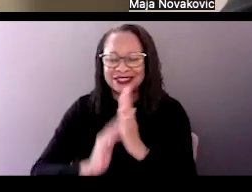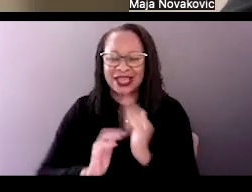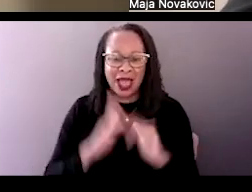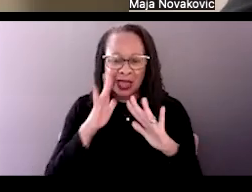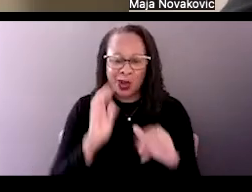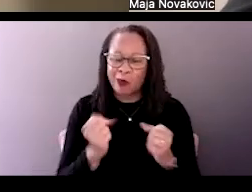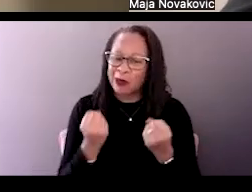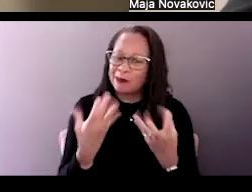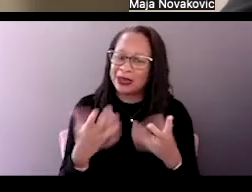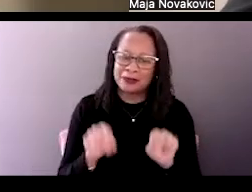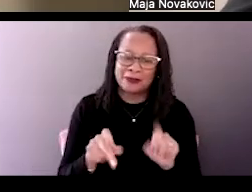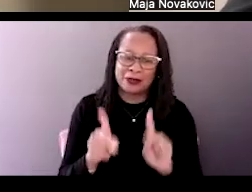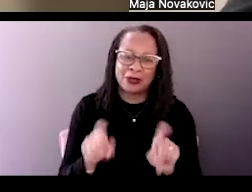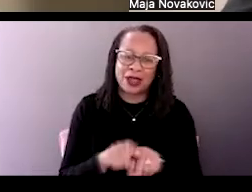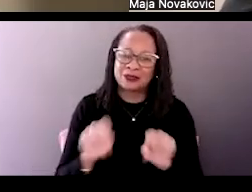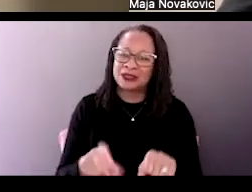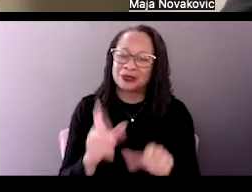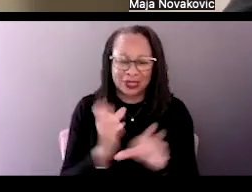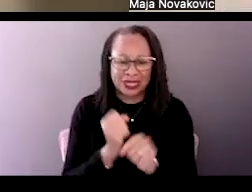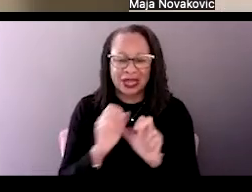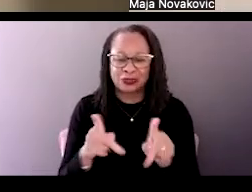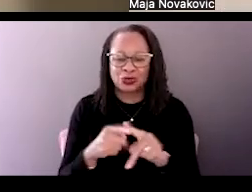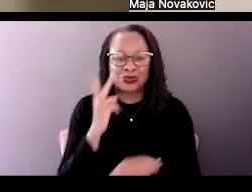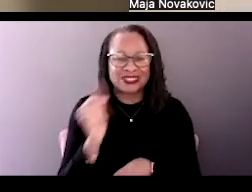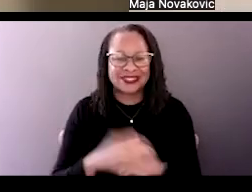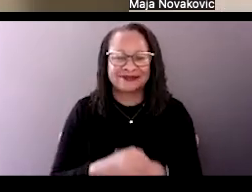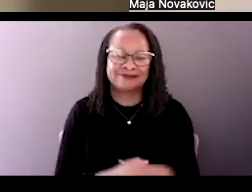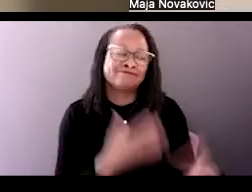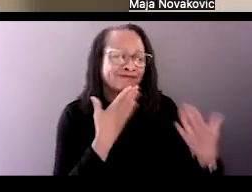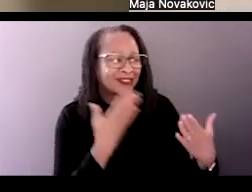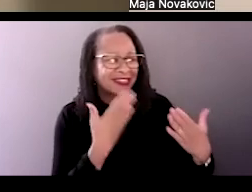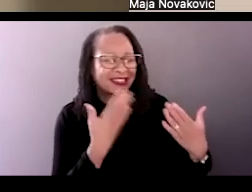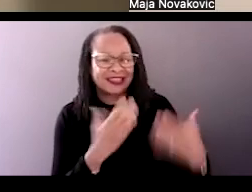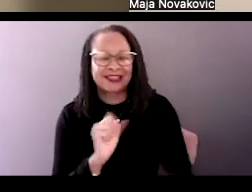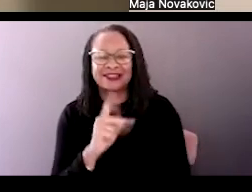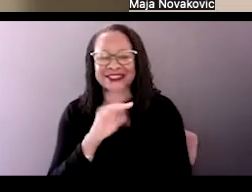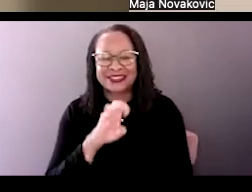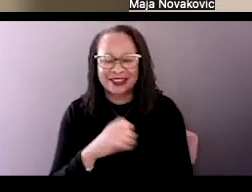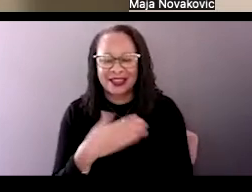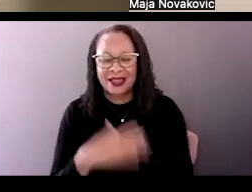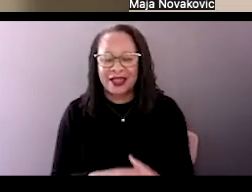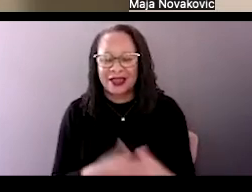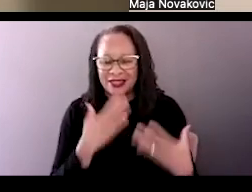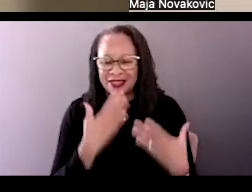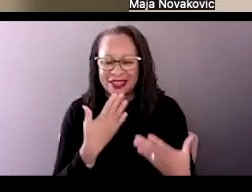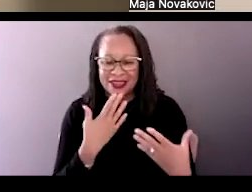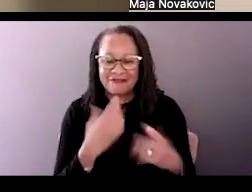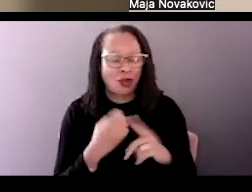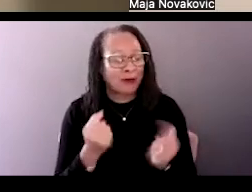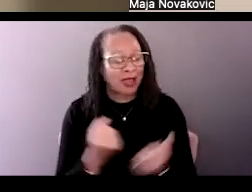people as possible get a chance to see it. thank you. Thank you, Skye, a lot from